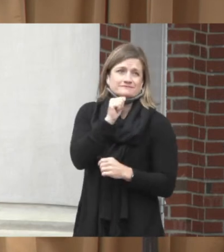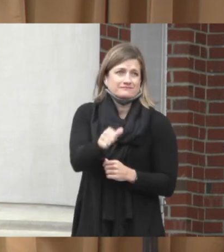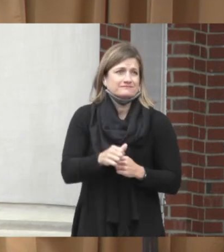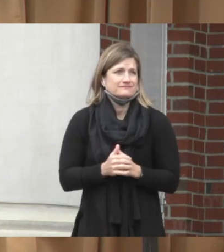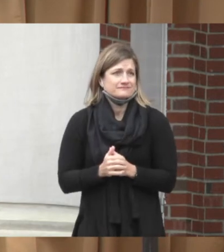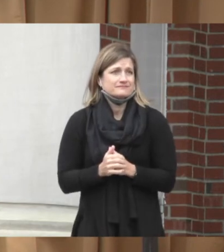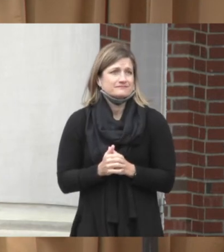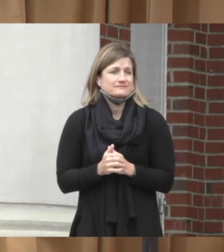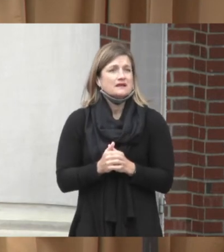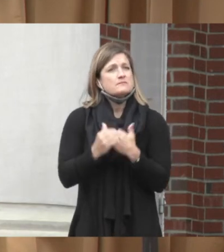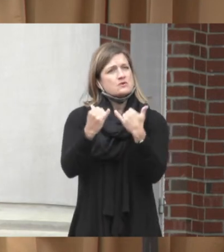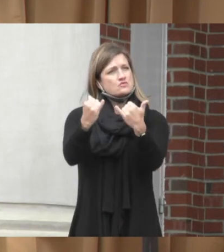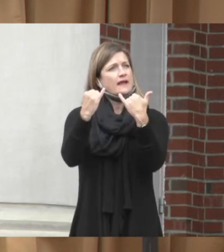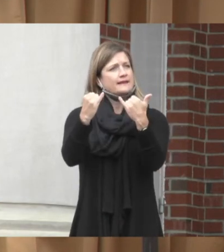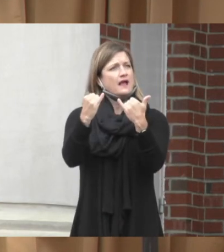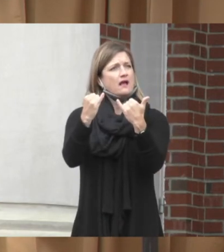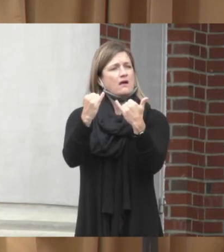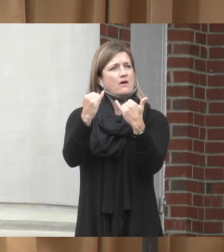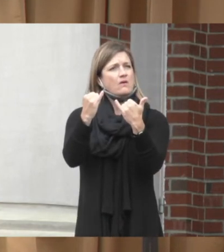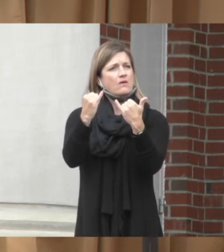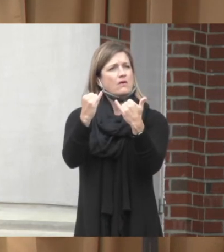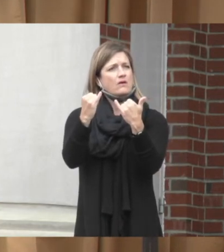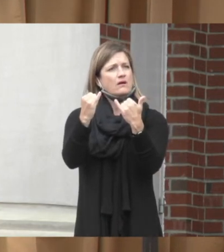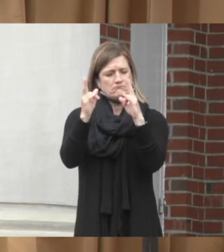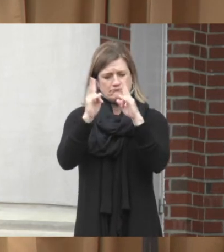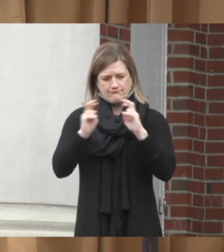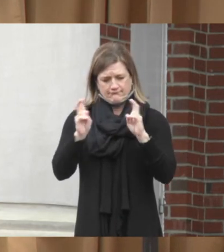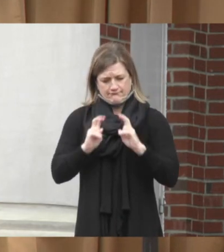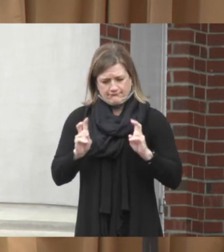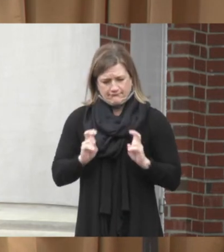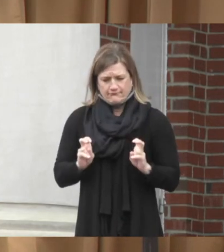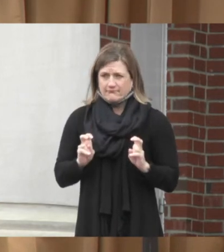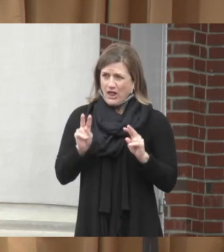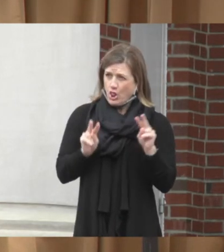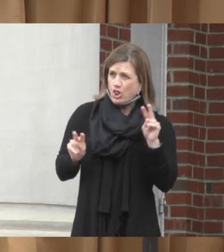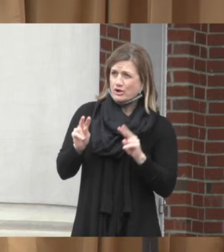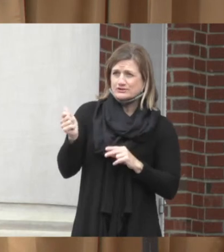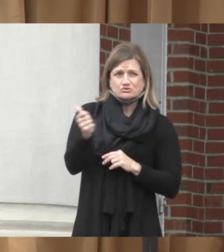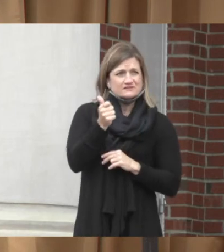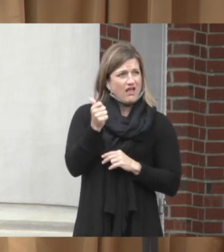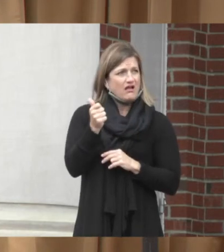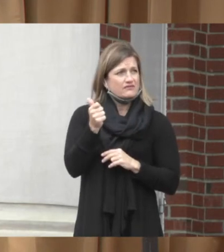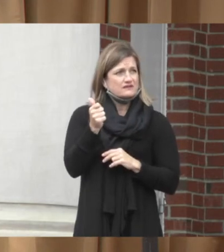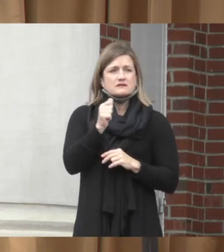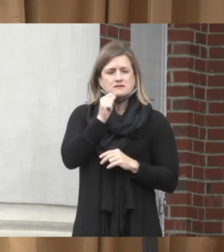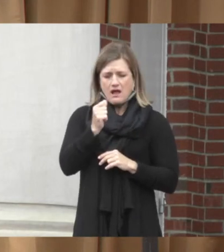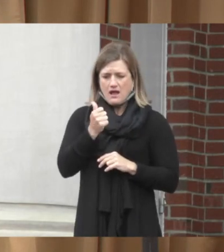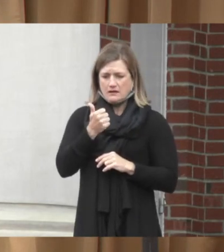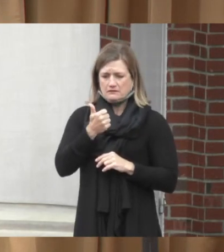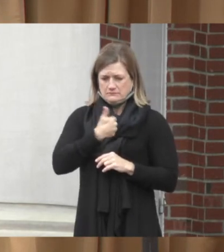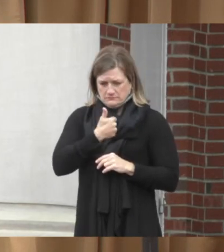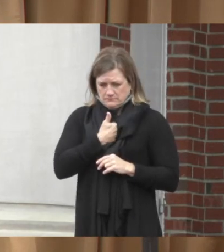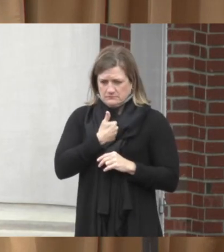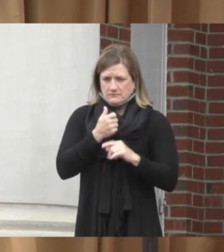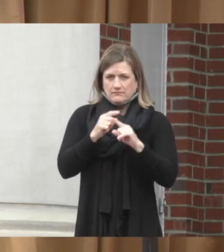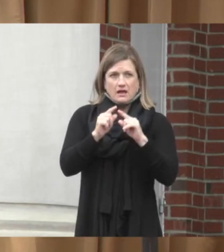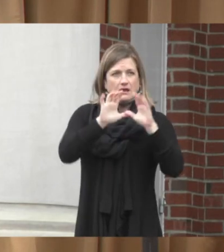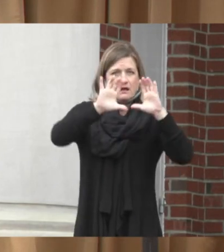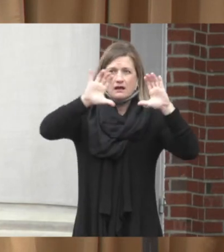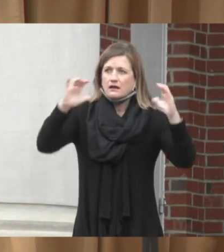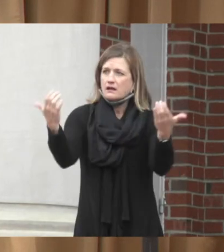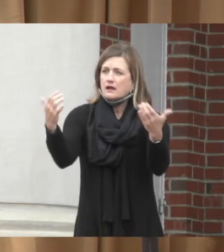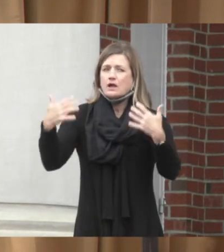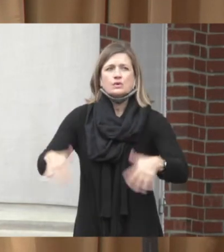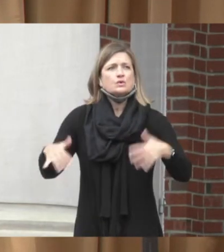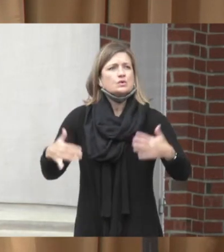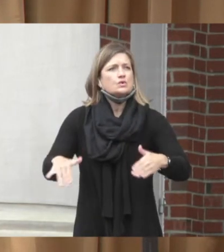take a moment and look at yourselves now, not only individually, but collectively. and think about the strength that you've